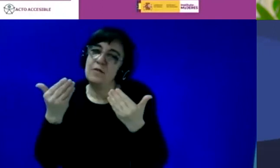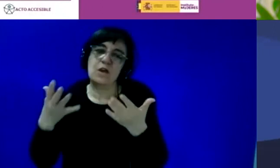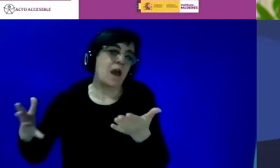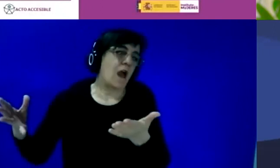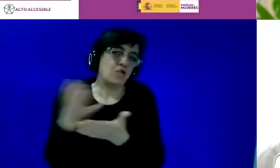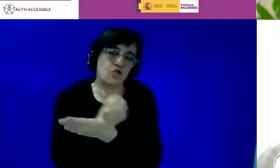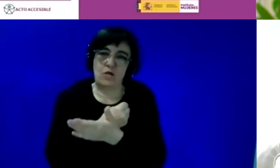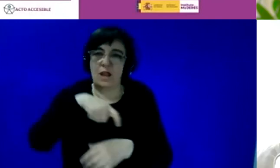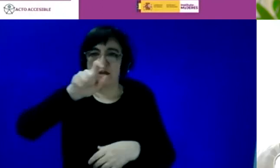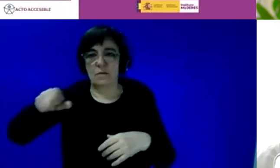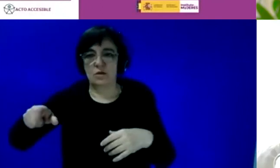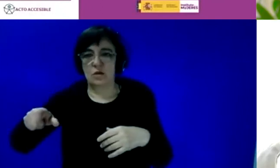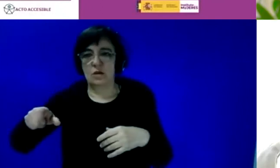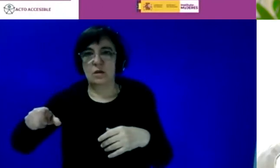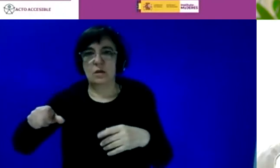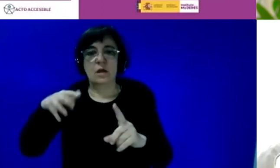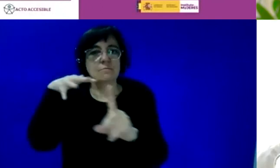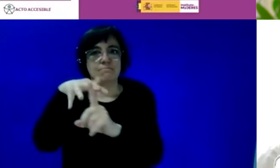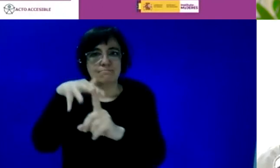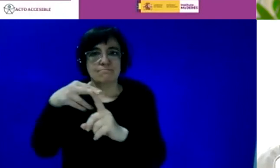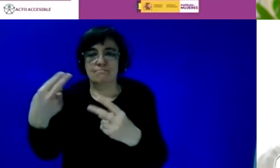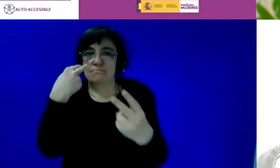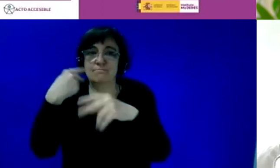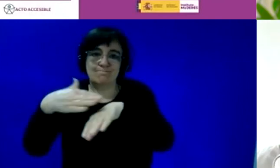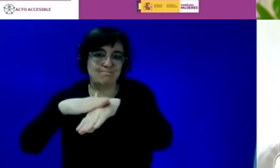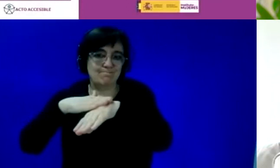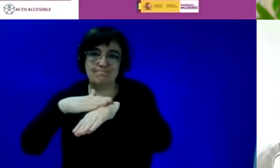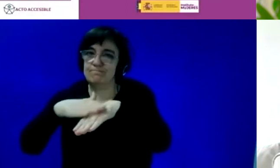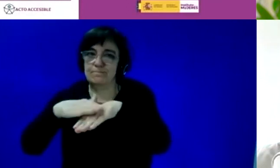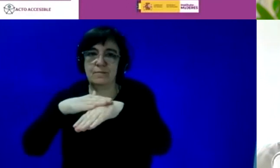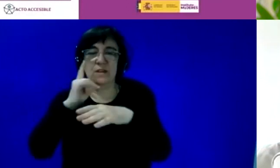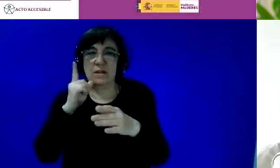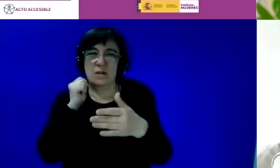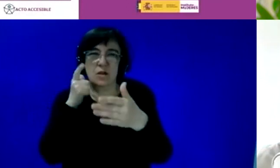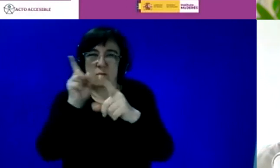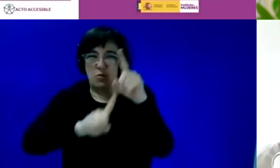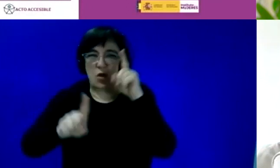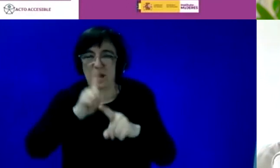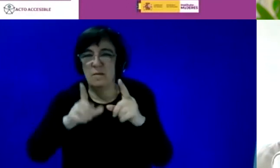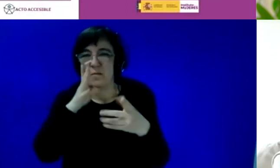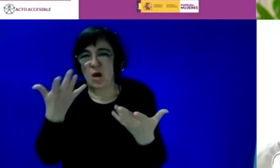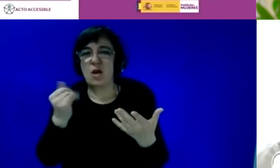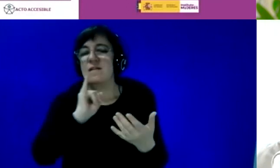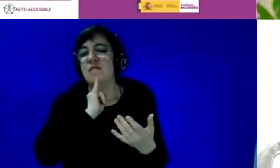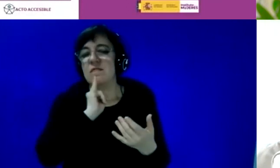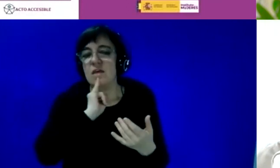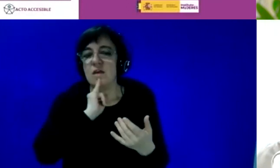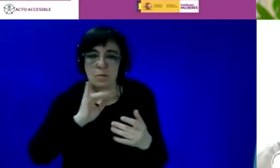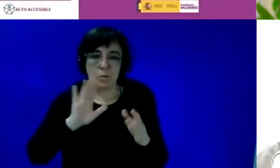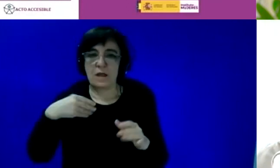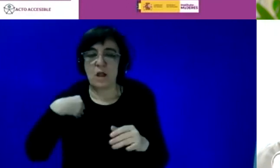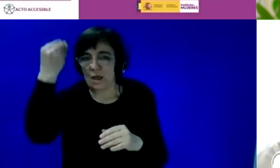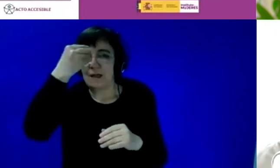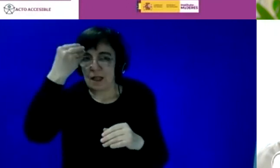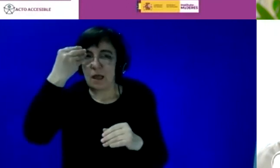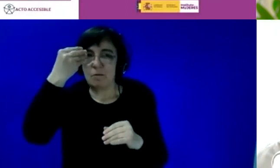as Adam said, will reach down into grassroots level on the ground. We have had